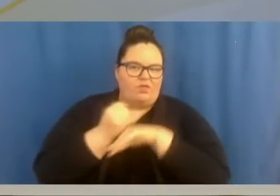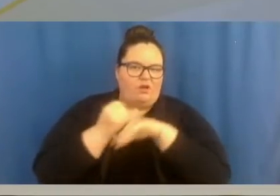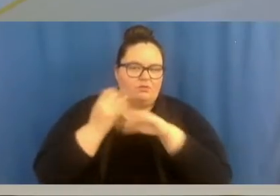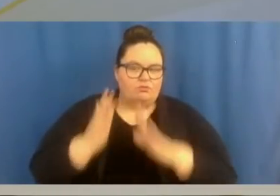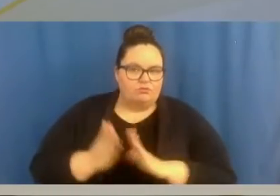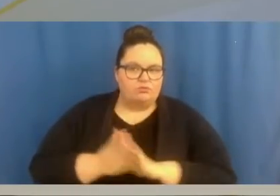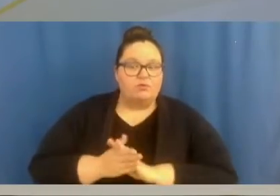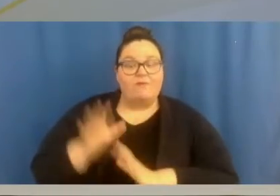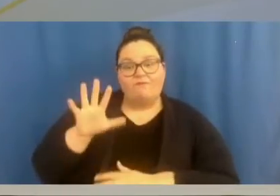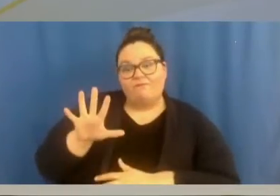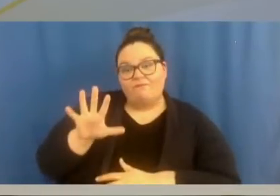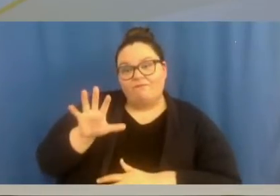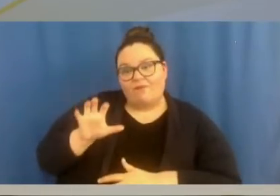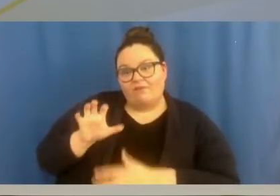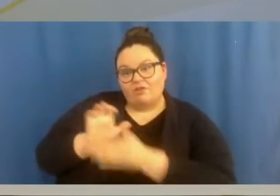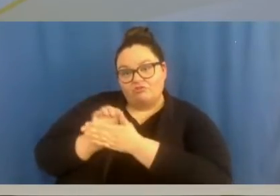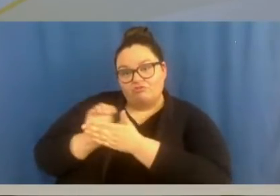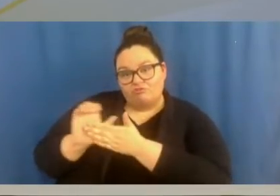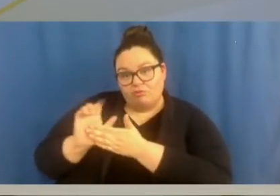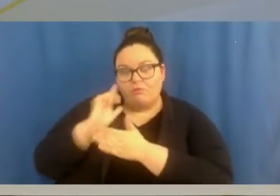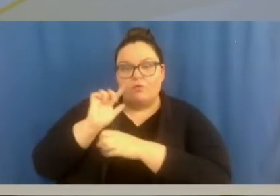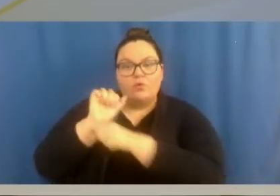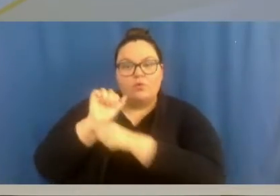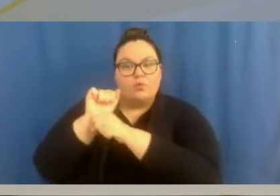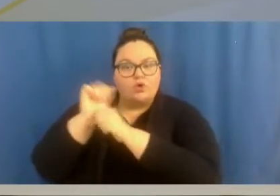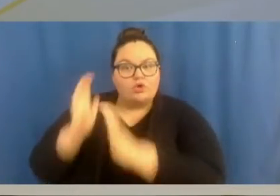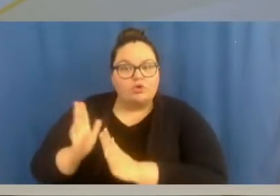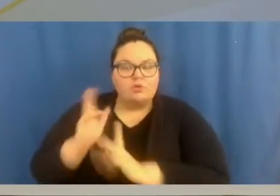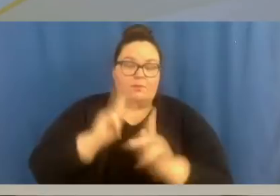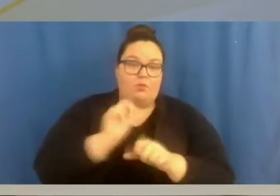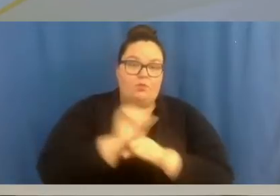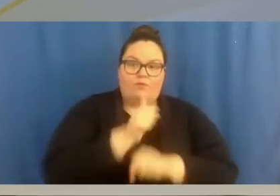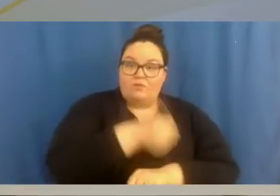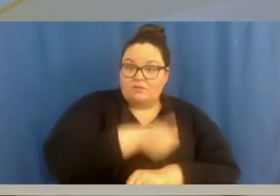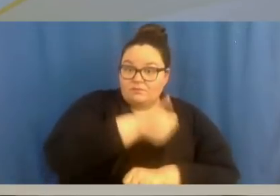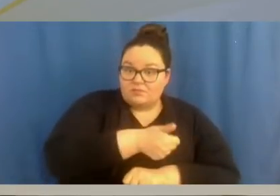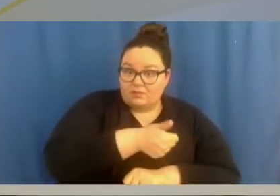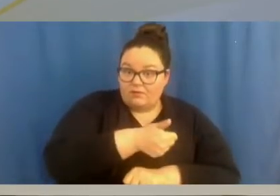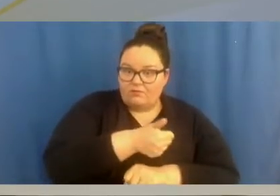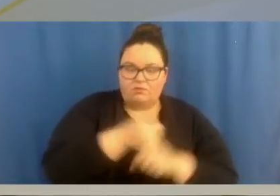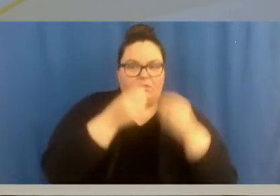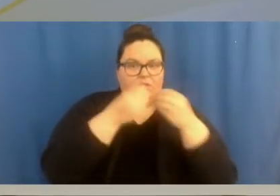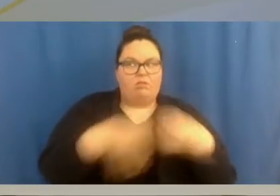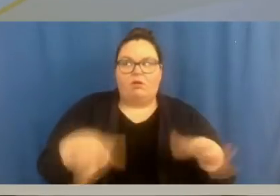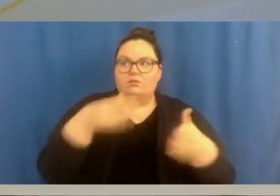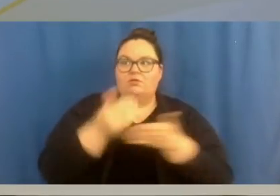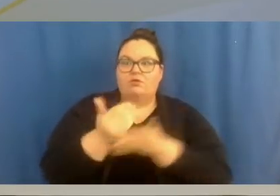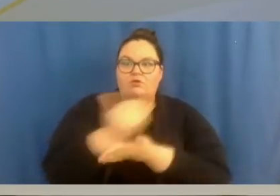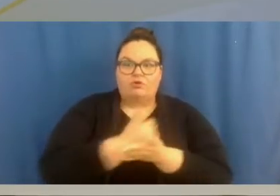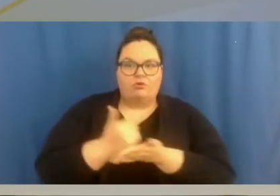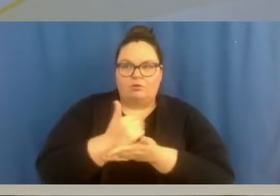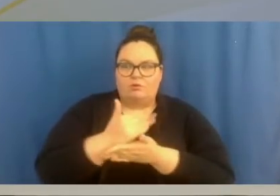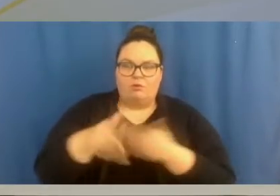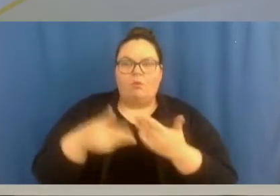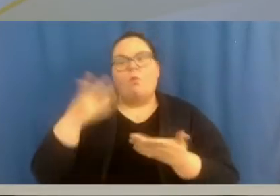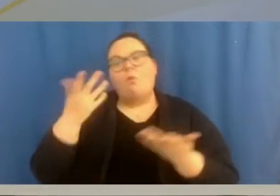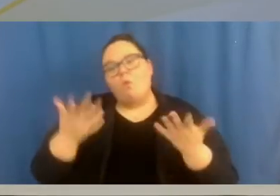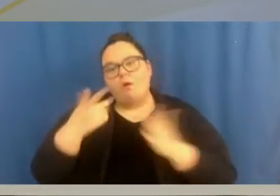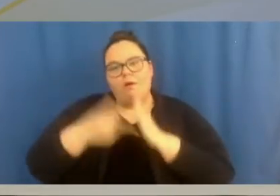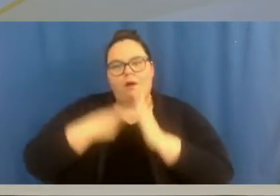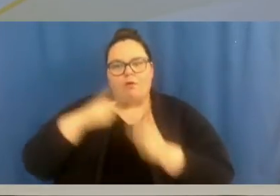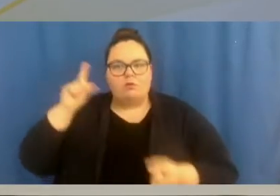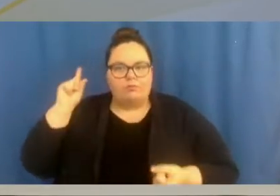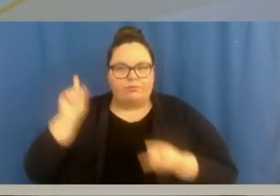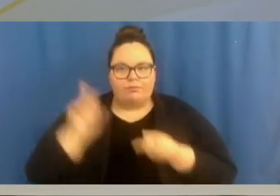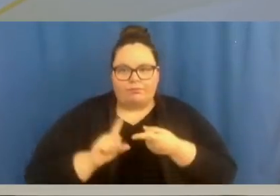$500 payment is for workers and self-employed islanders who have completely lost their income or had their hours reduced by at least 12